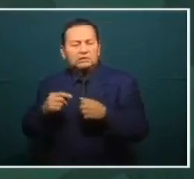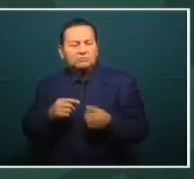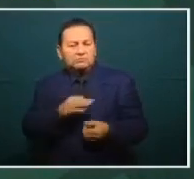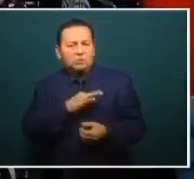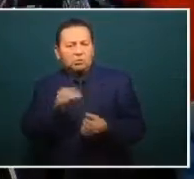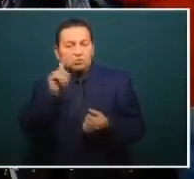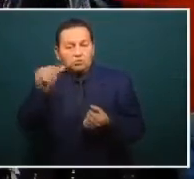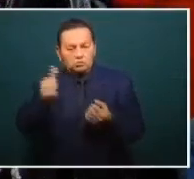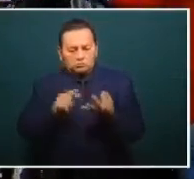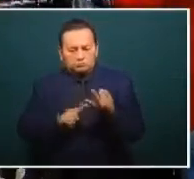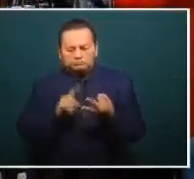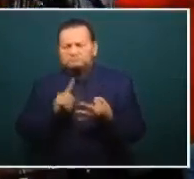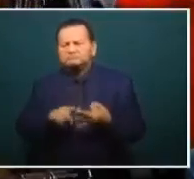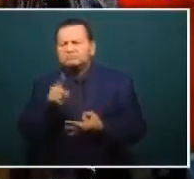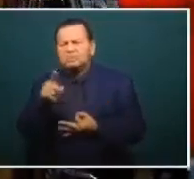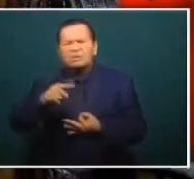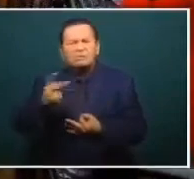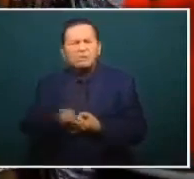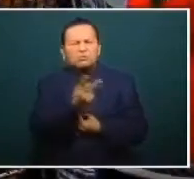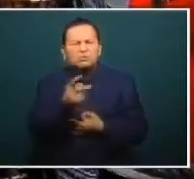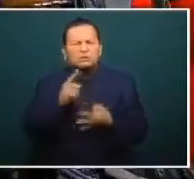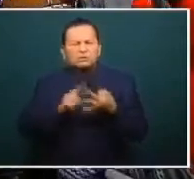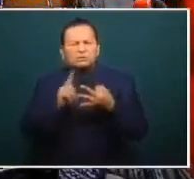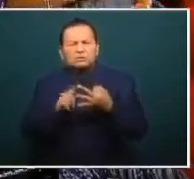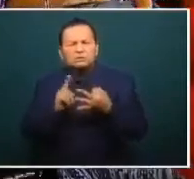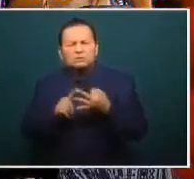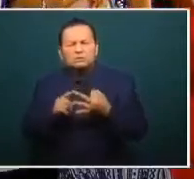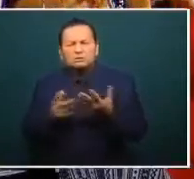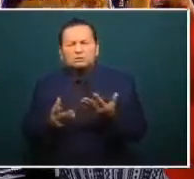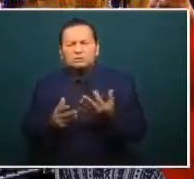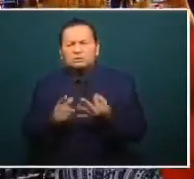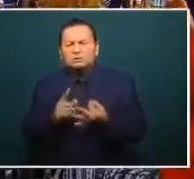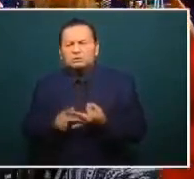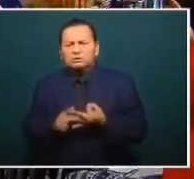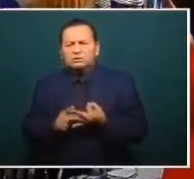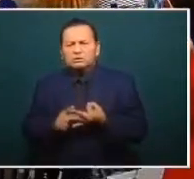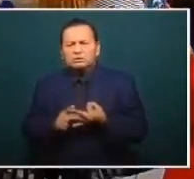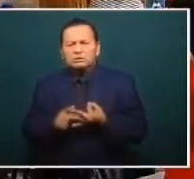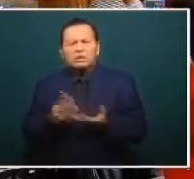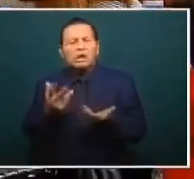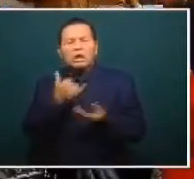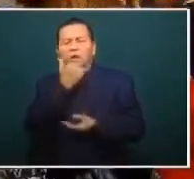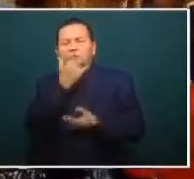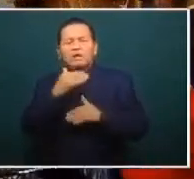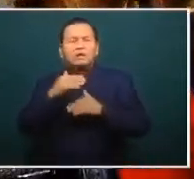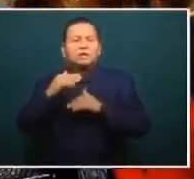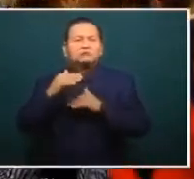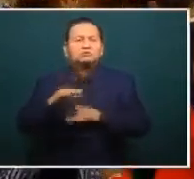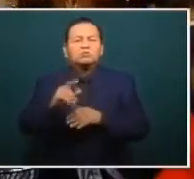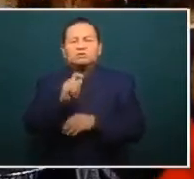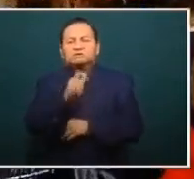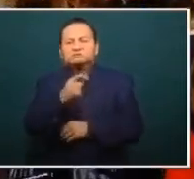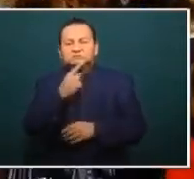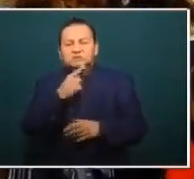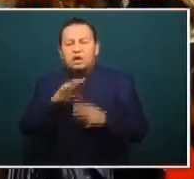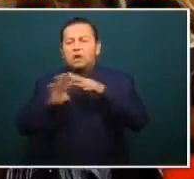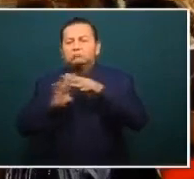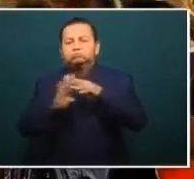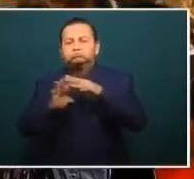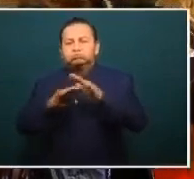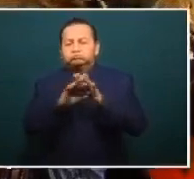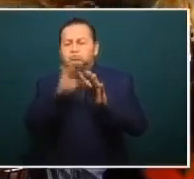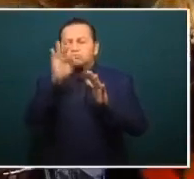am Lo tercero que cautious preguntaste es of this matter. Sobre The el third flujo thing you asked migratorio, me- ¿cuánto aumentó? implementado